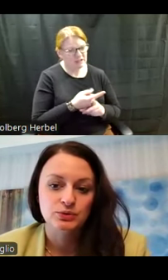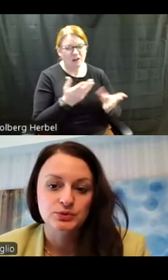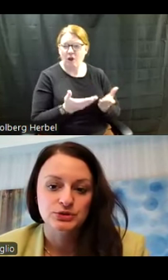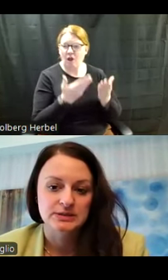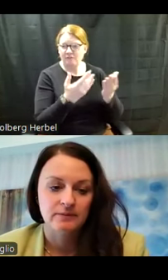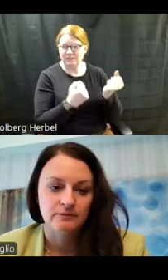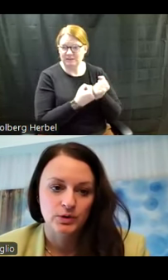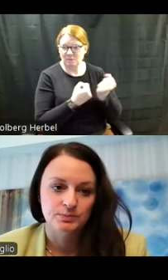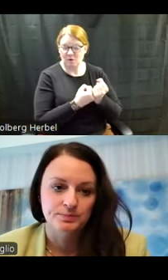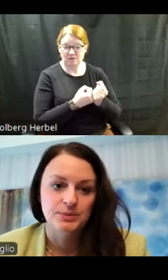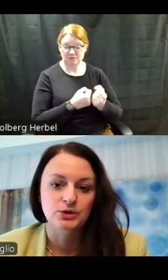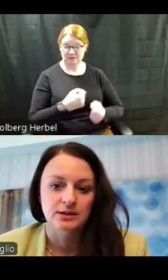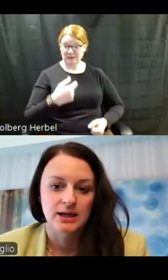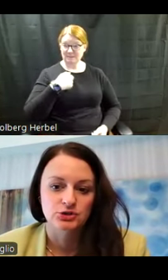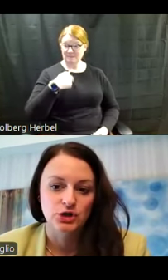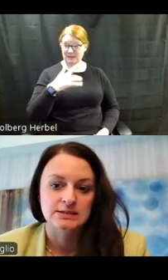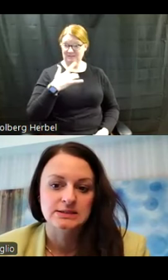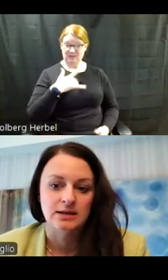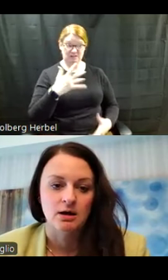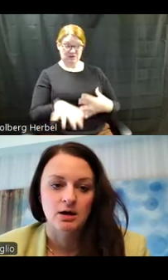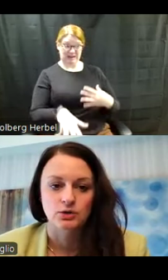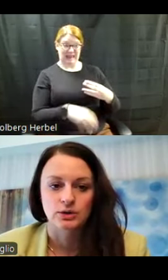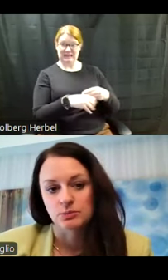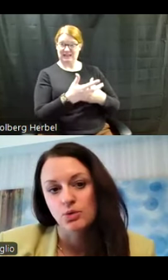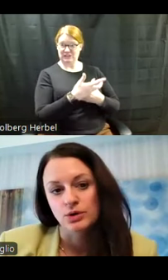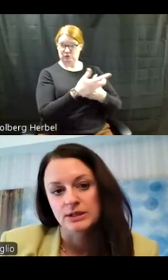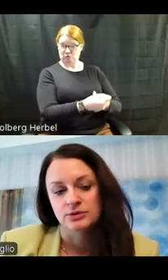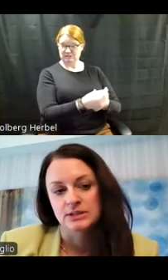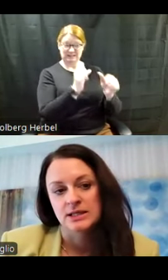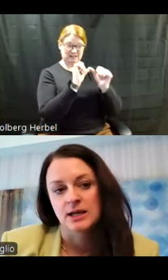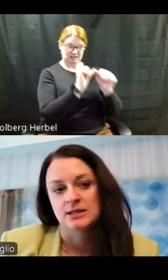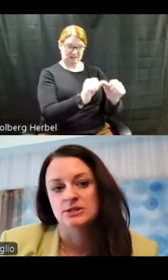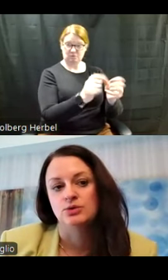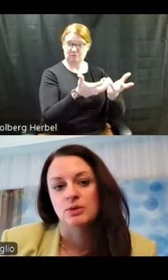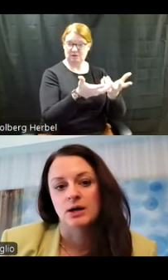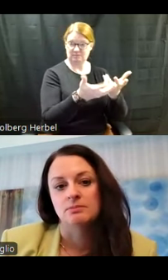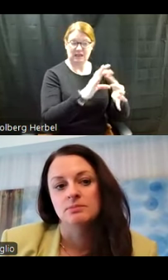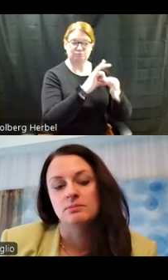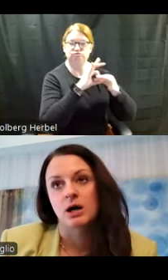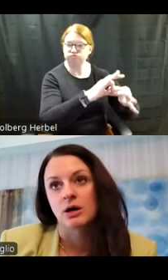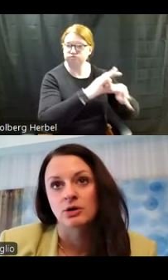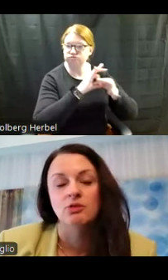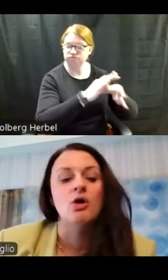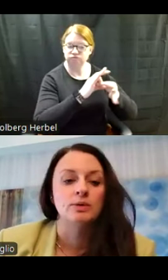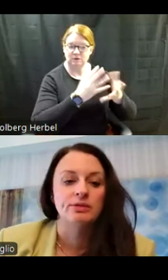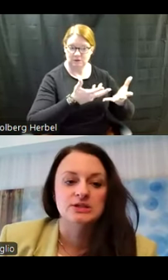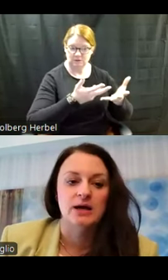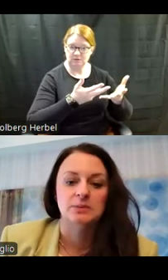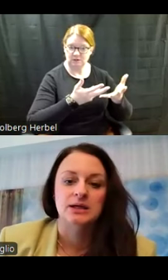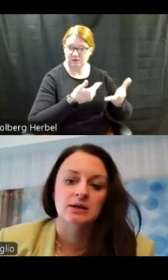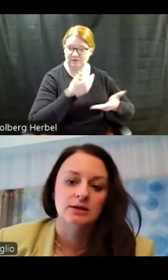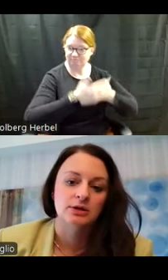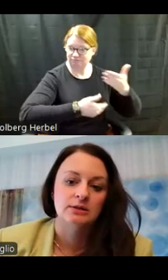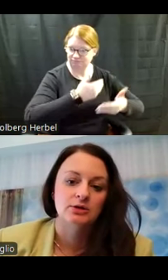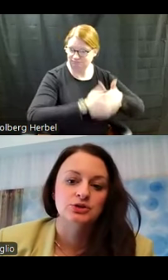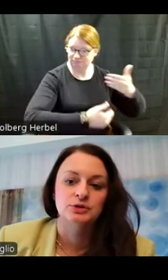most crucial step for building that trust and the ongoing rapport that you'll need as you are along with this family